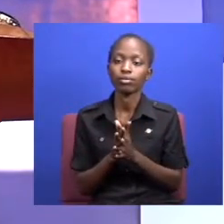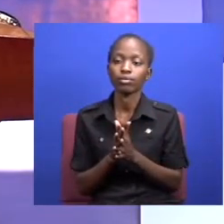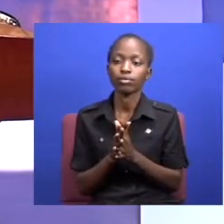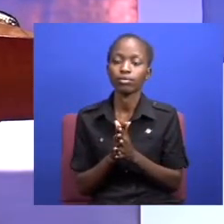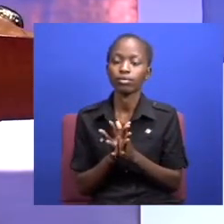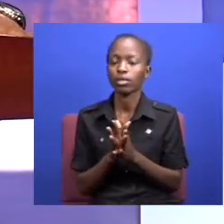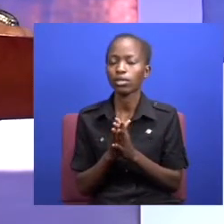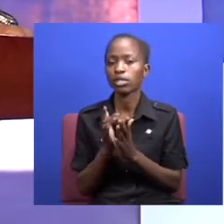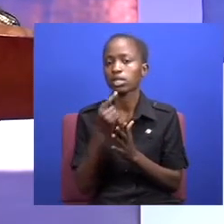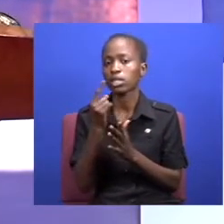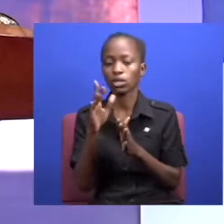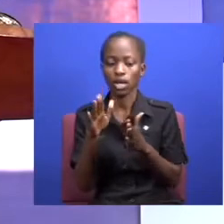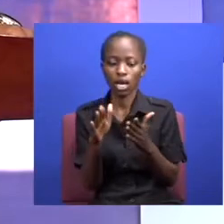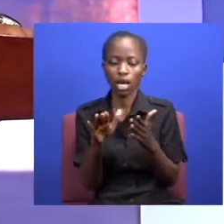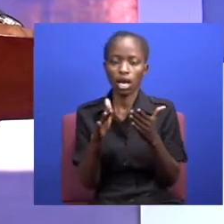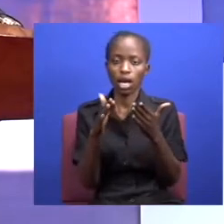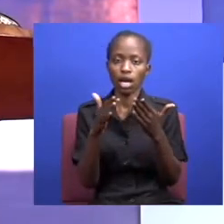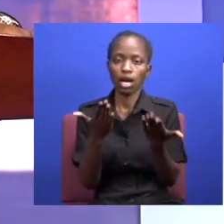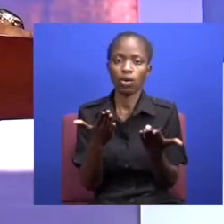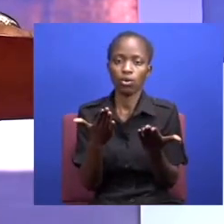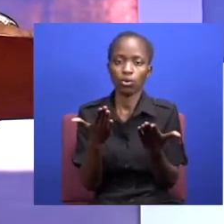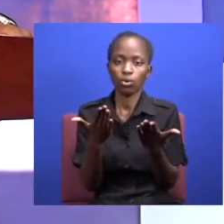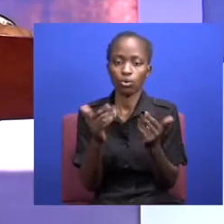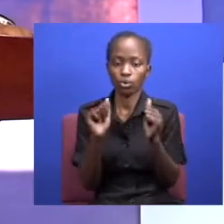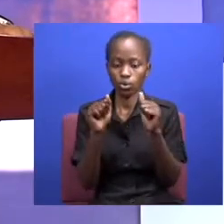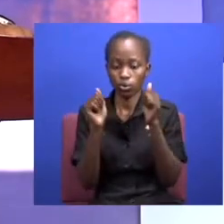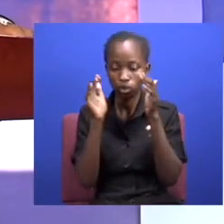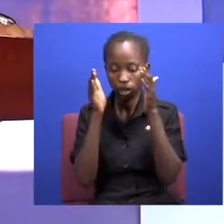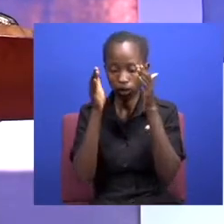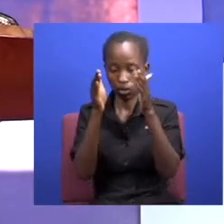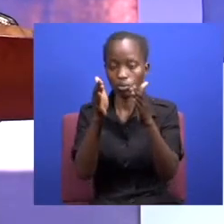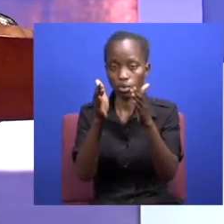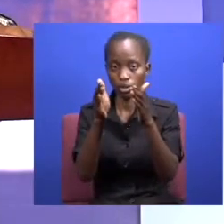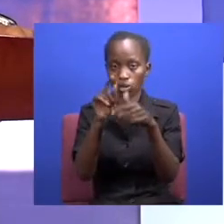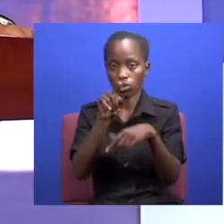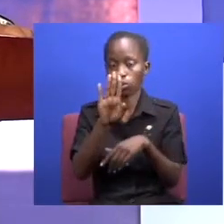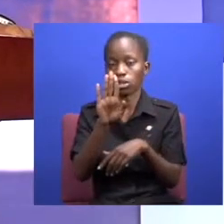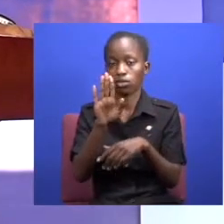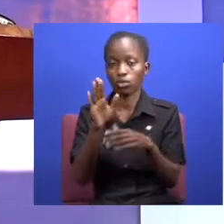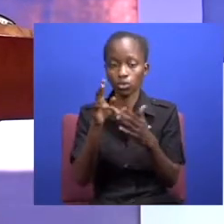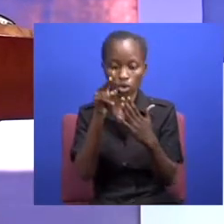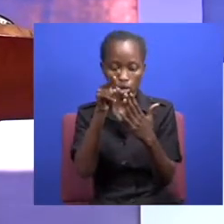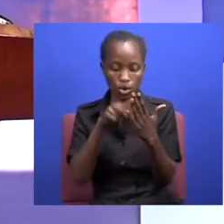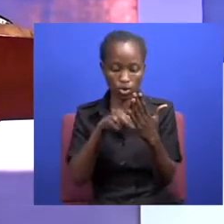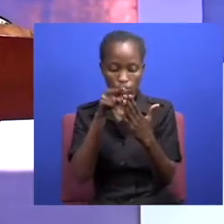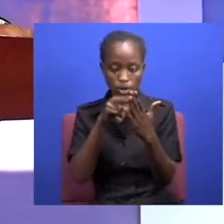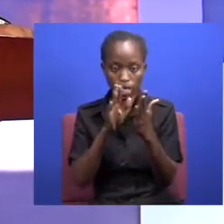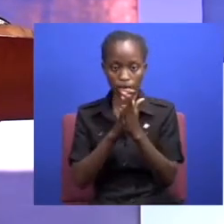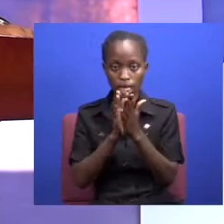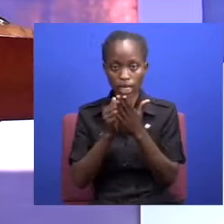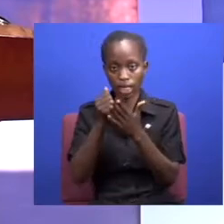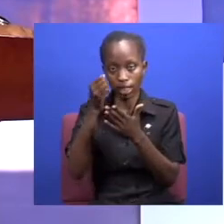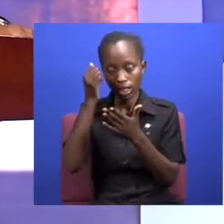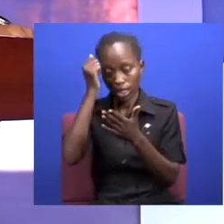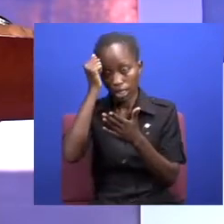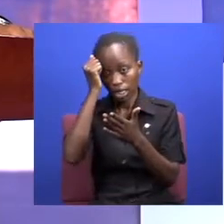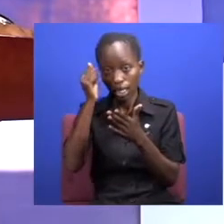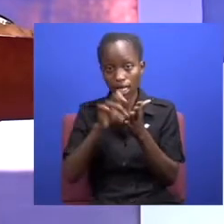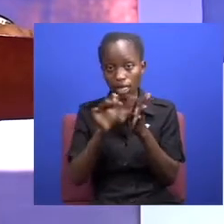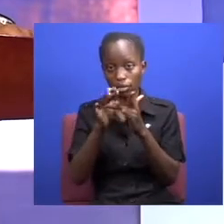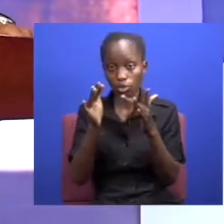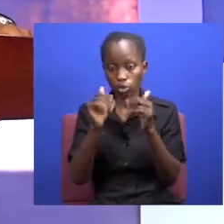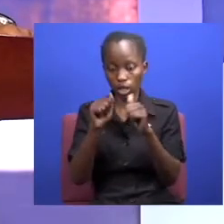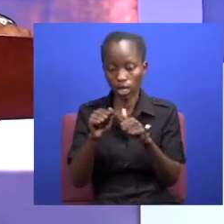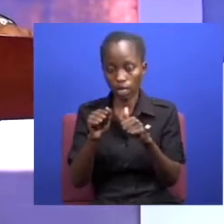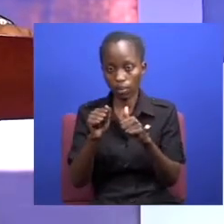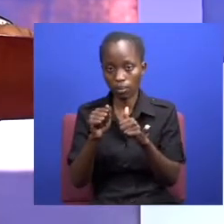share some tips towards you committing yourself to reading and studying the Bible so that you're